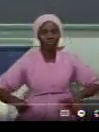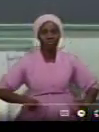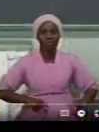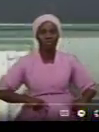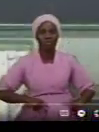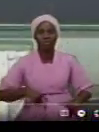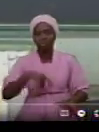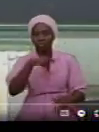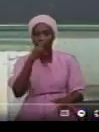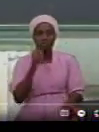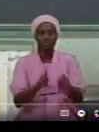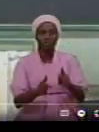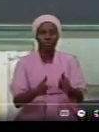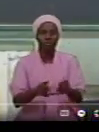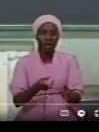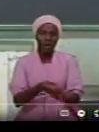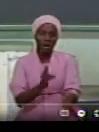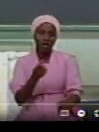the